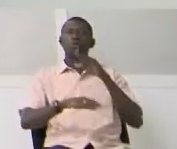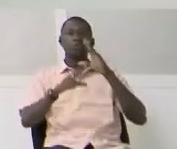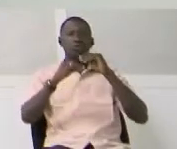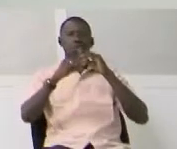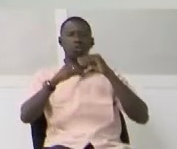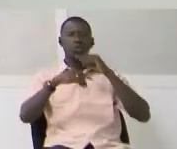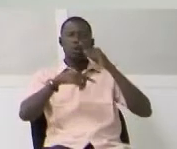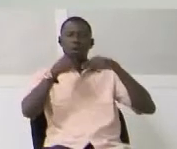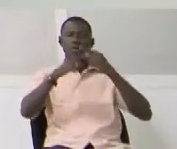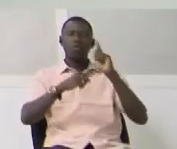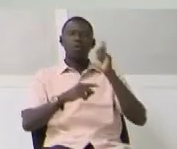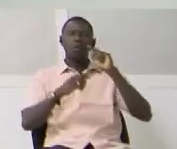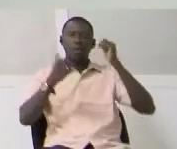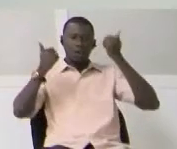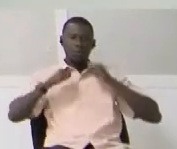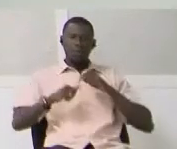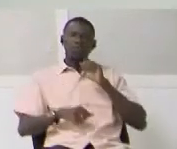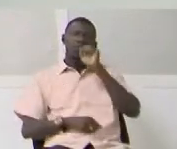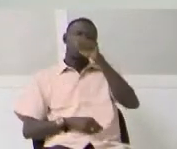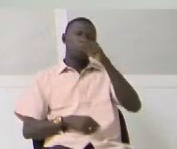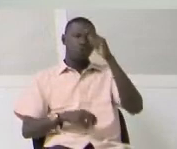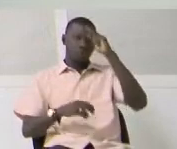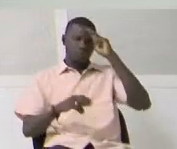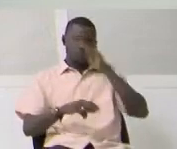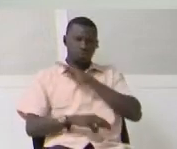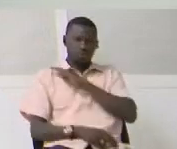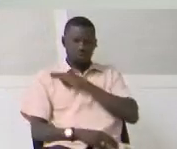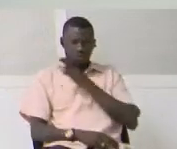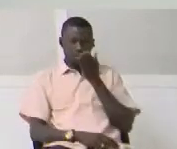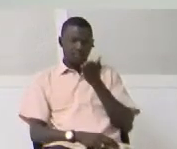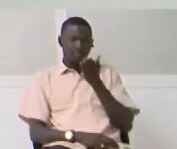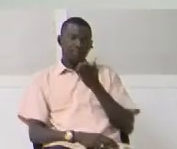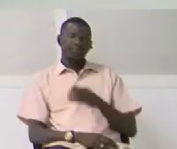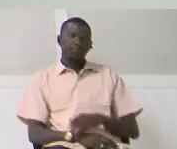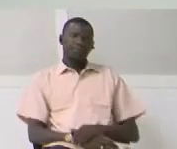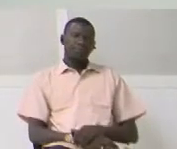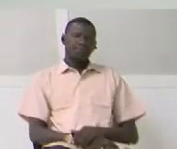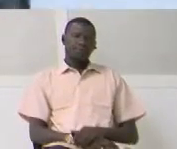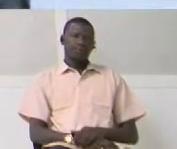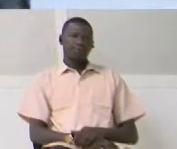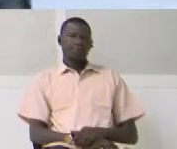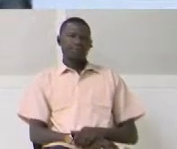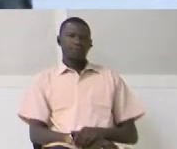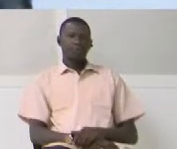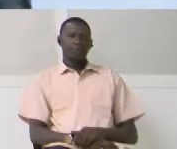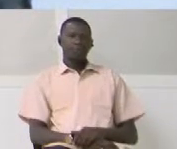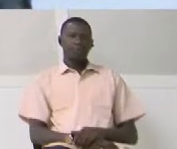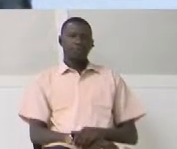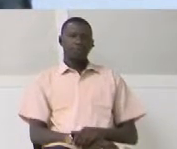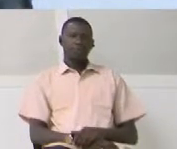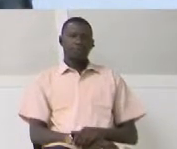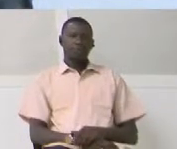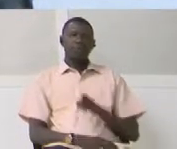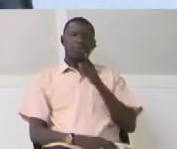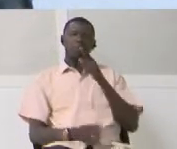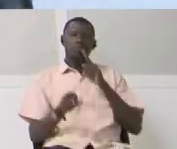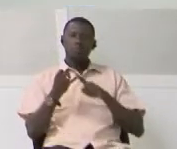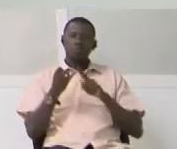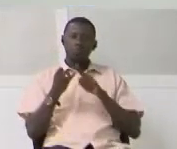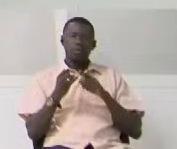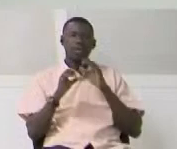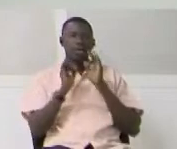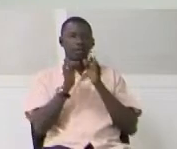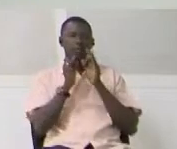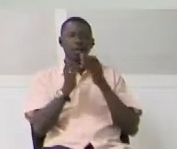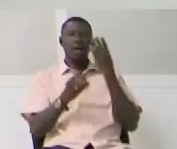about what happened to your brother. Wala ngeen dem break yang ni don wax li nga xamne mo dal saraka bu goor bi. You mentioned how he